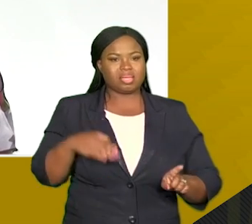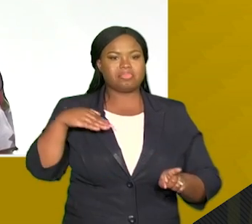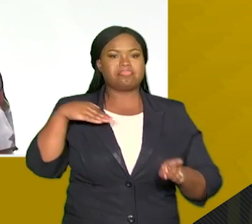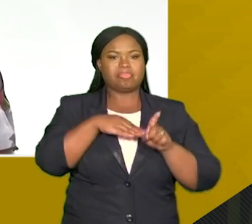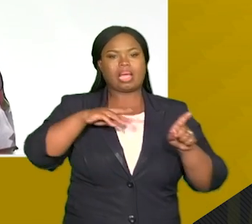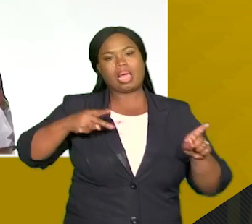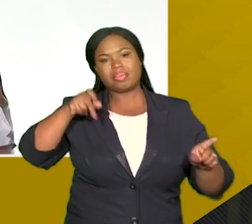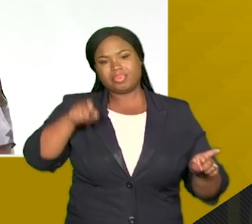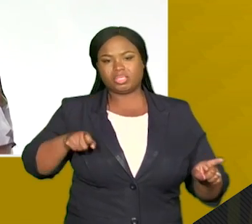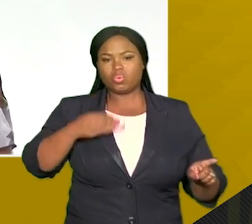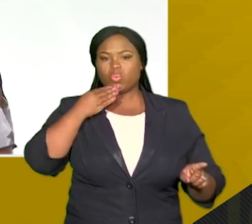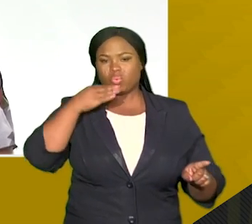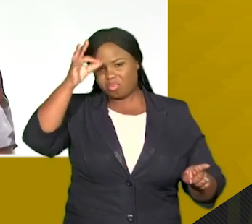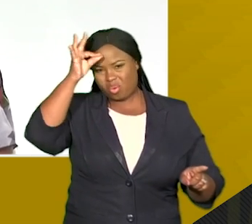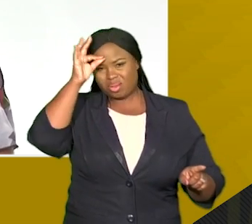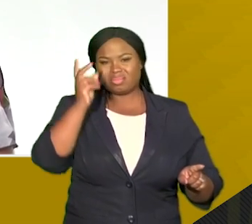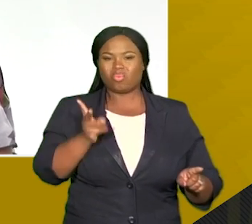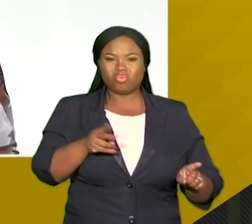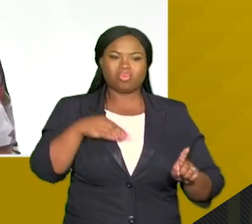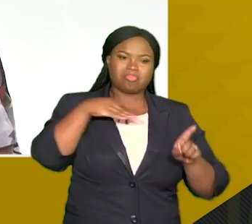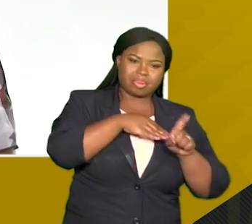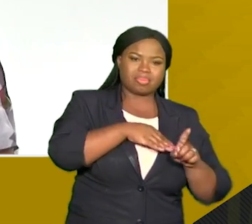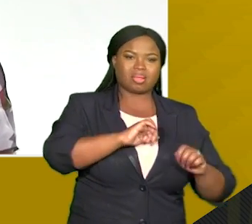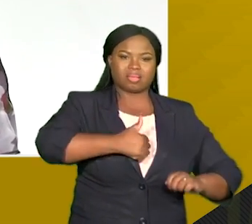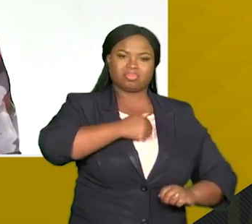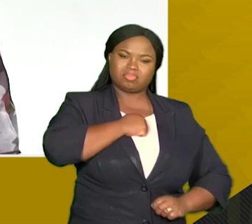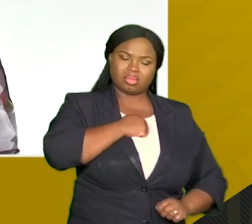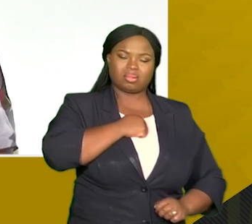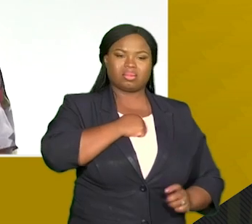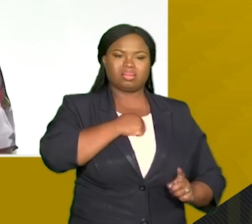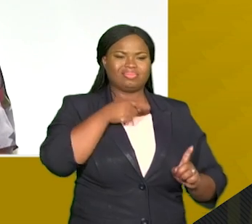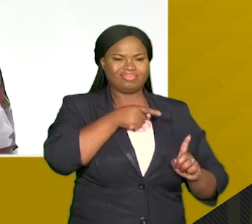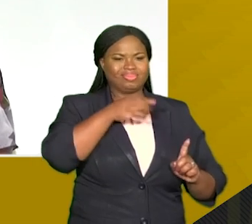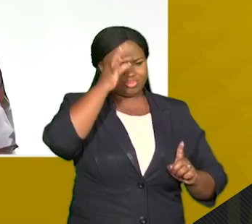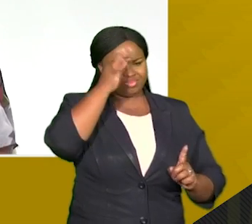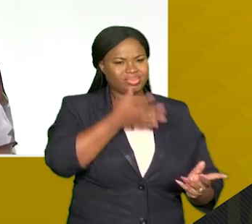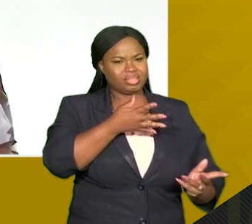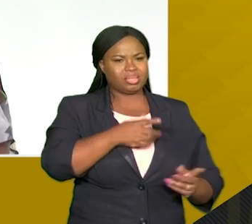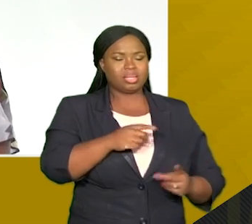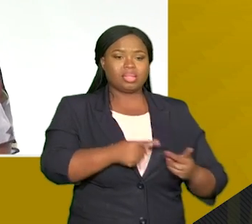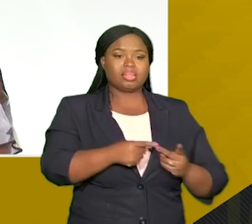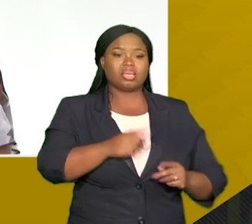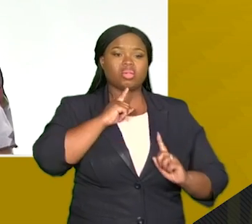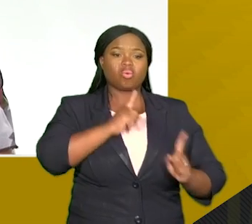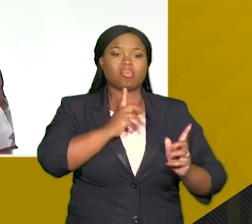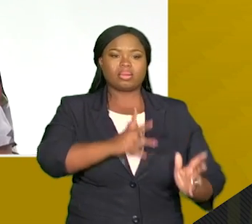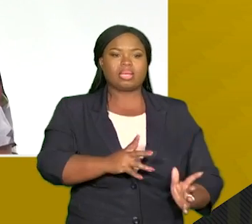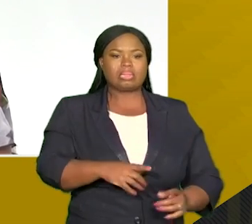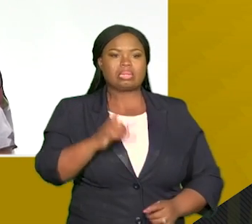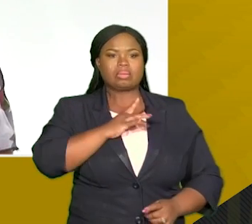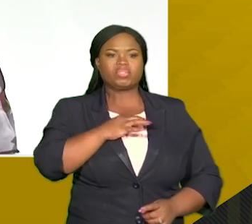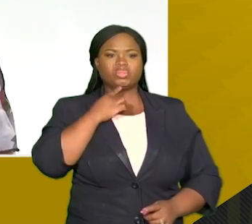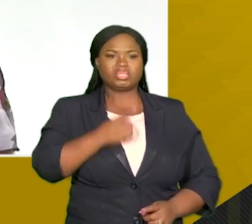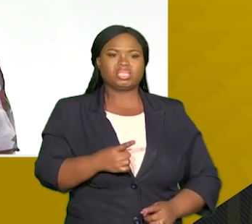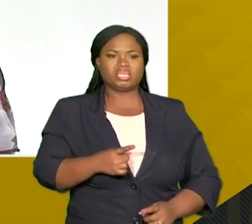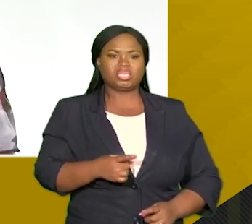by a police officer, and then and the station commander I was talking to, they actually afraid to say o se le